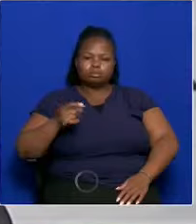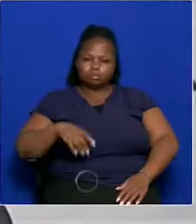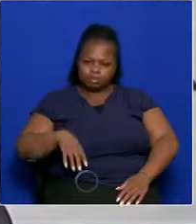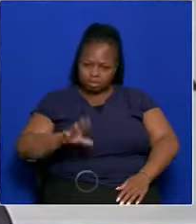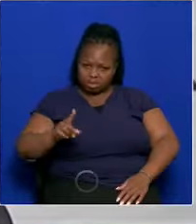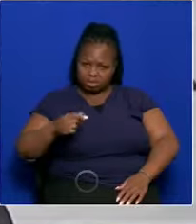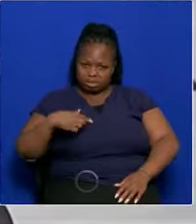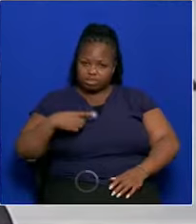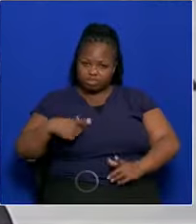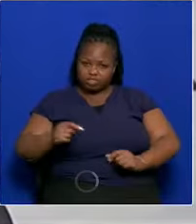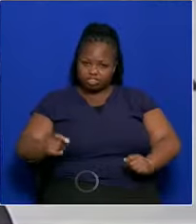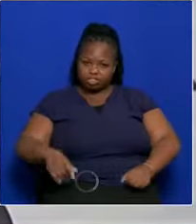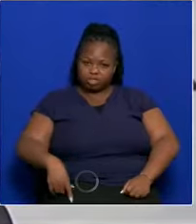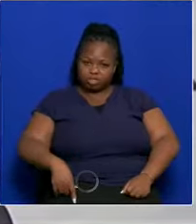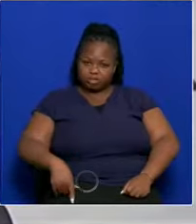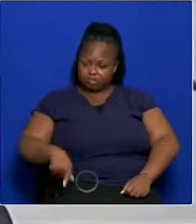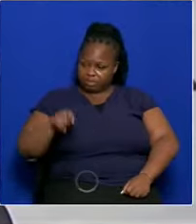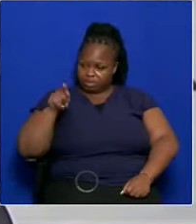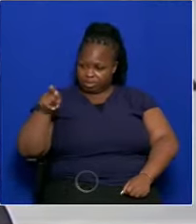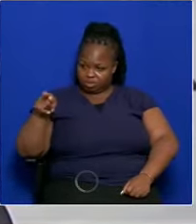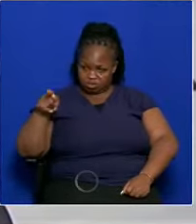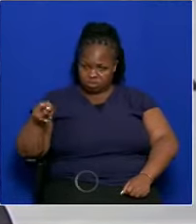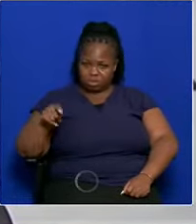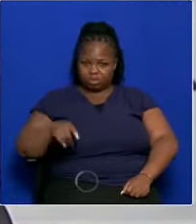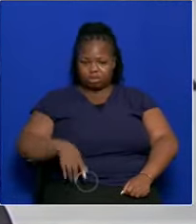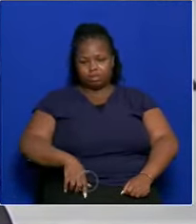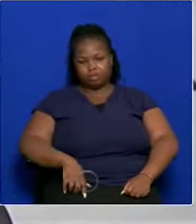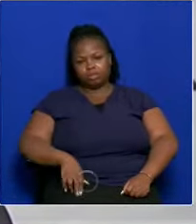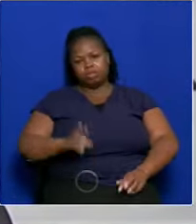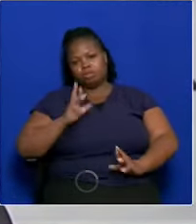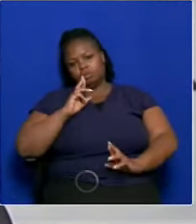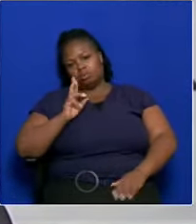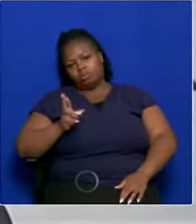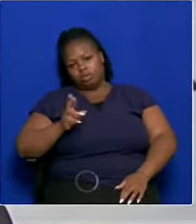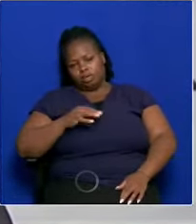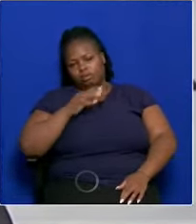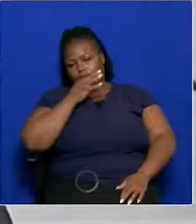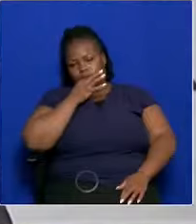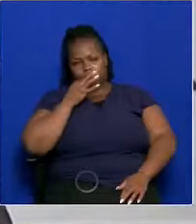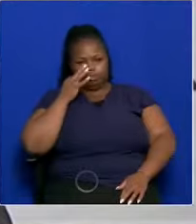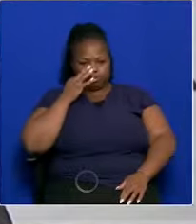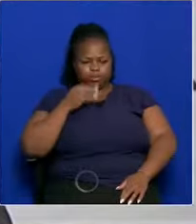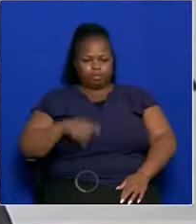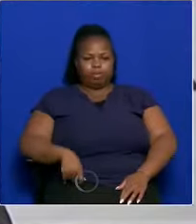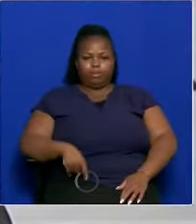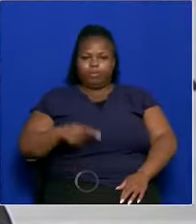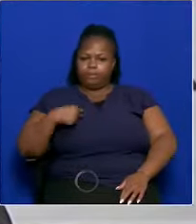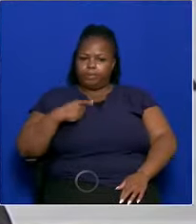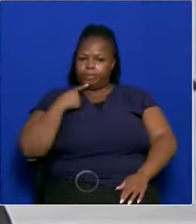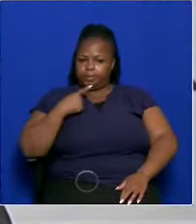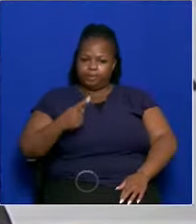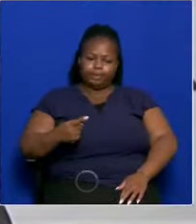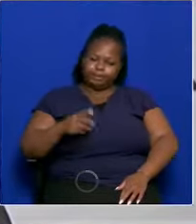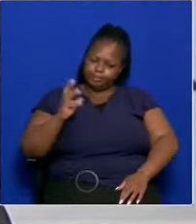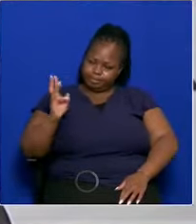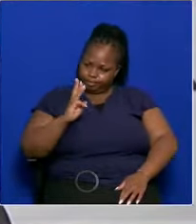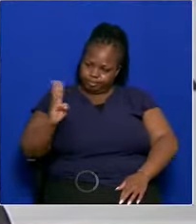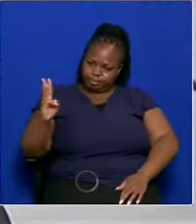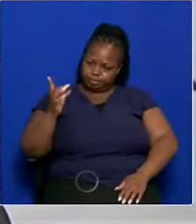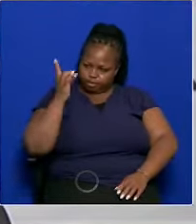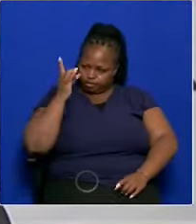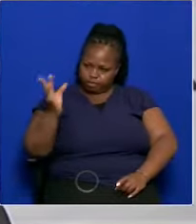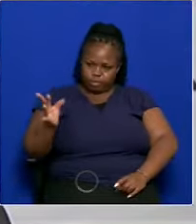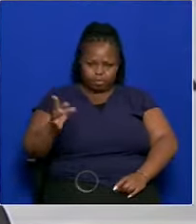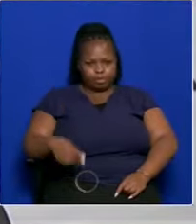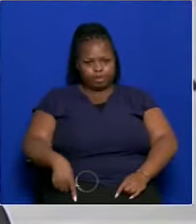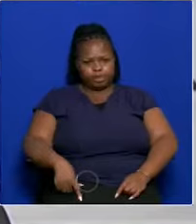1 year criminal report, which is said confidential, that is the one I was saying. I reprimanded him to say, whoever